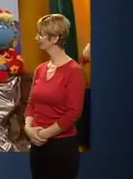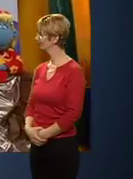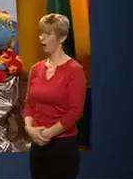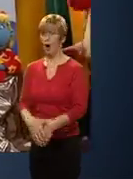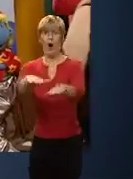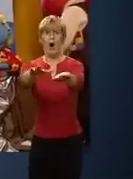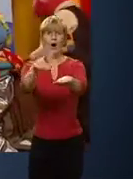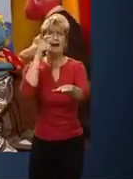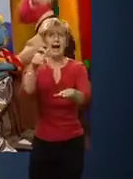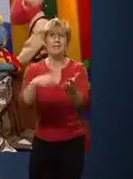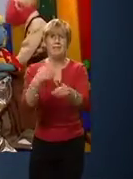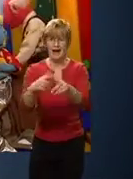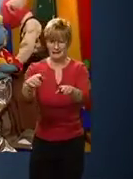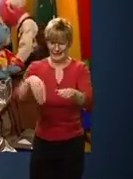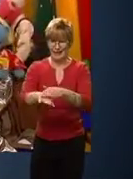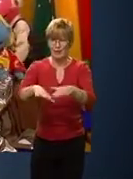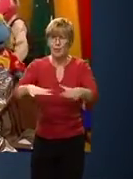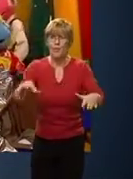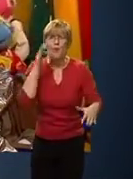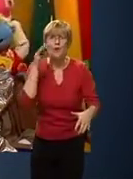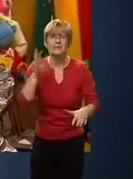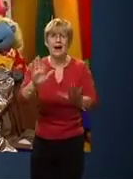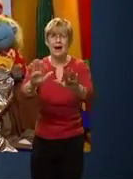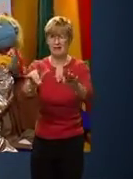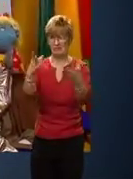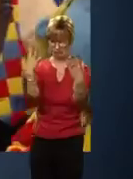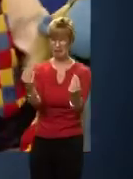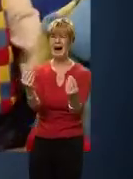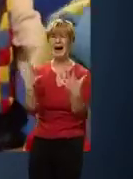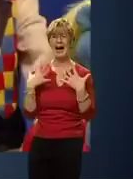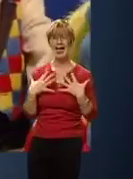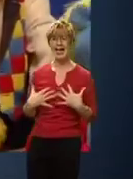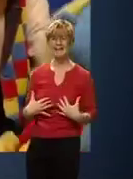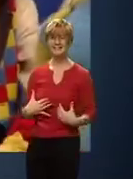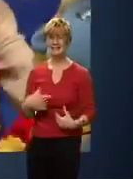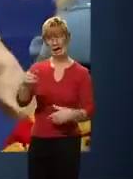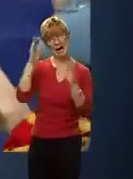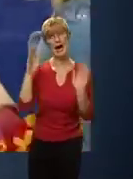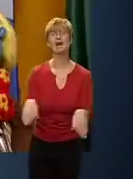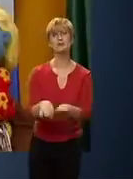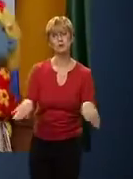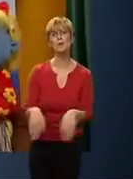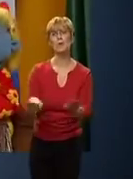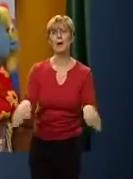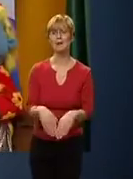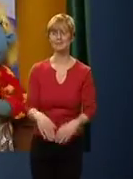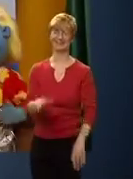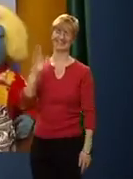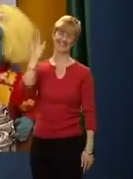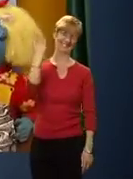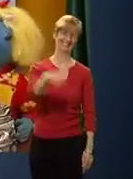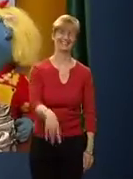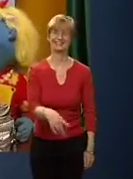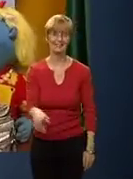Oh, careful, Max! You're in the water! You'll get wet! You'll have to swim, Max! Have